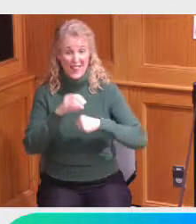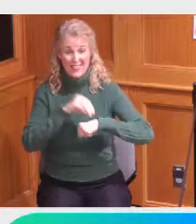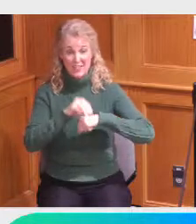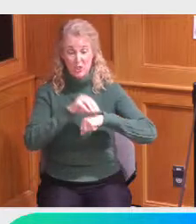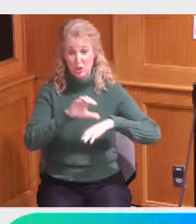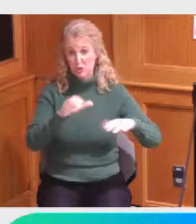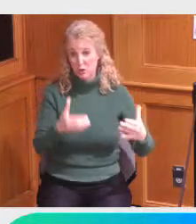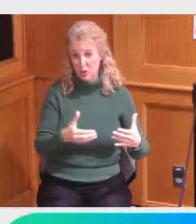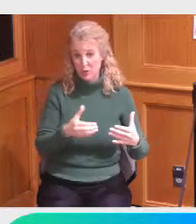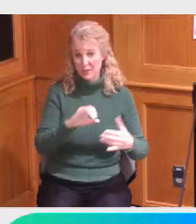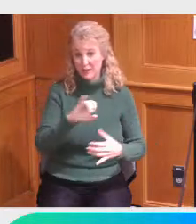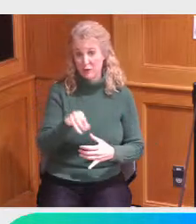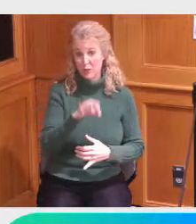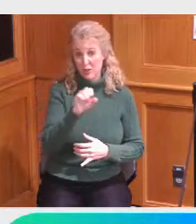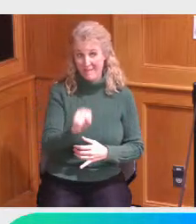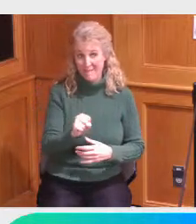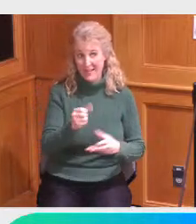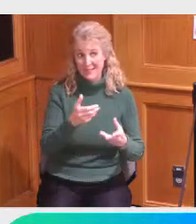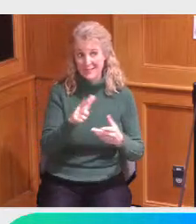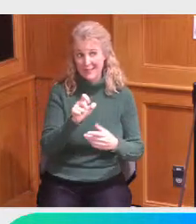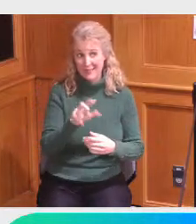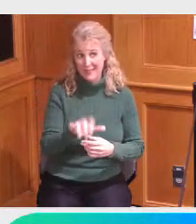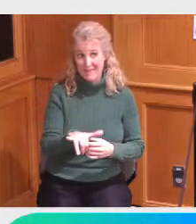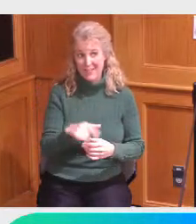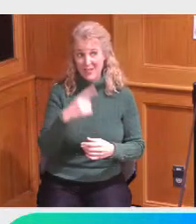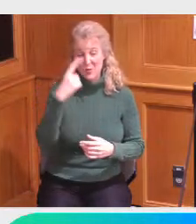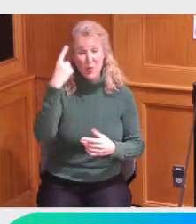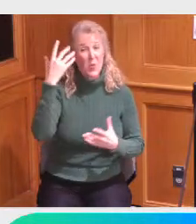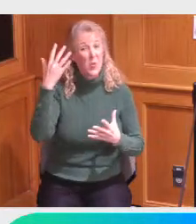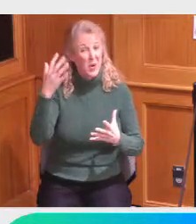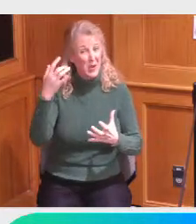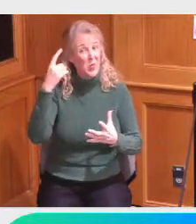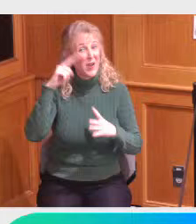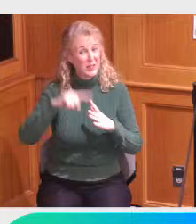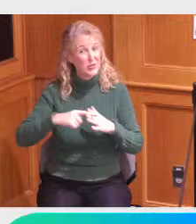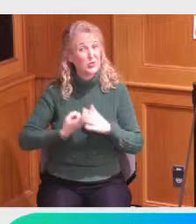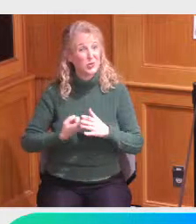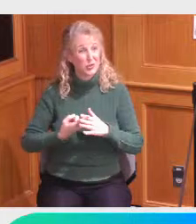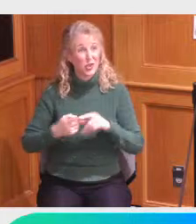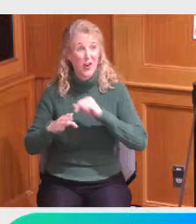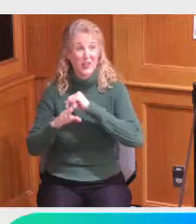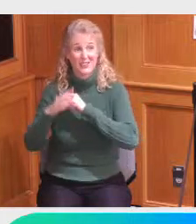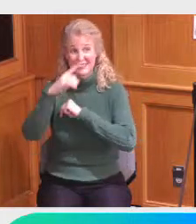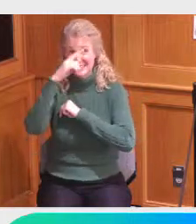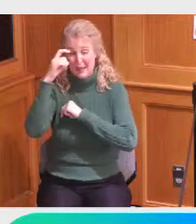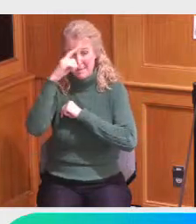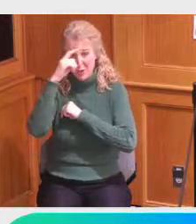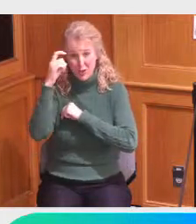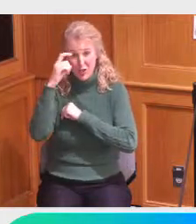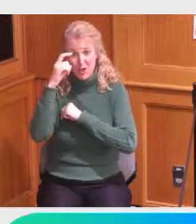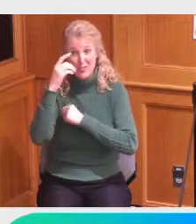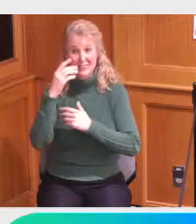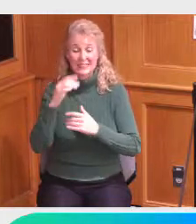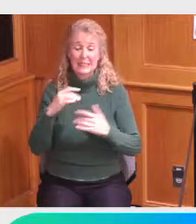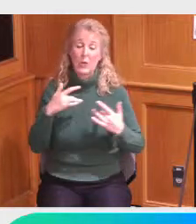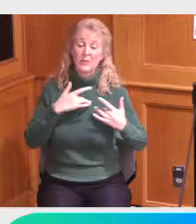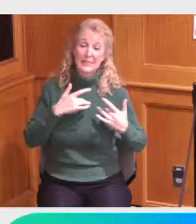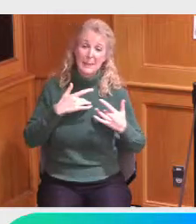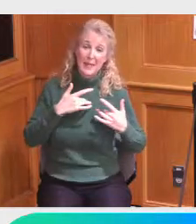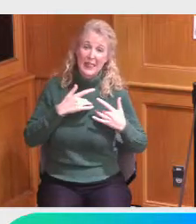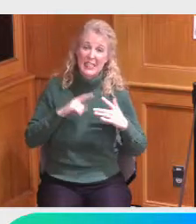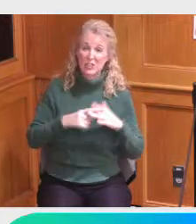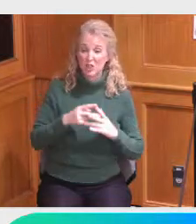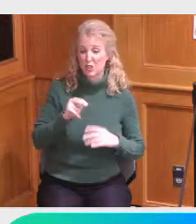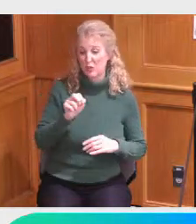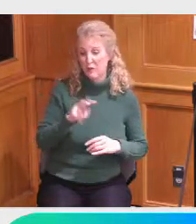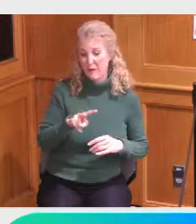the Children's Services Levy. The recommendation is looking at getting started on that review this summer. Typically, the TLRC reviews for the